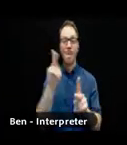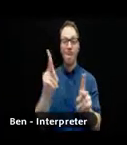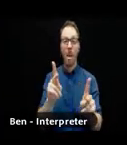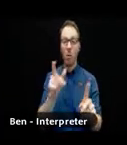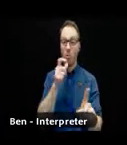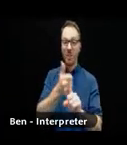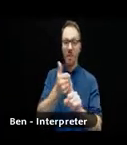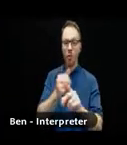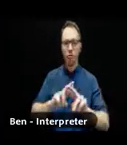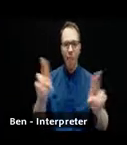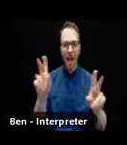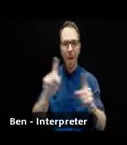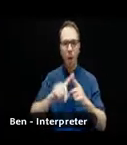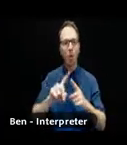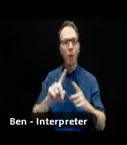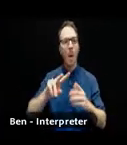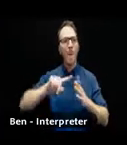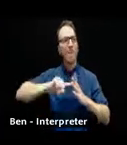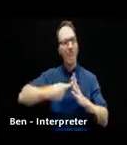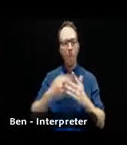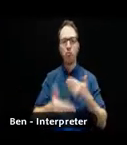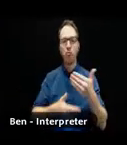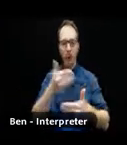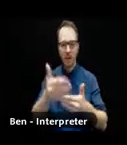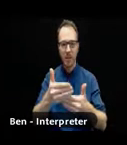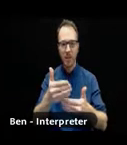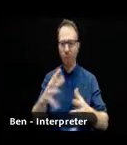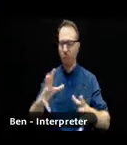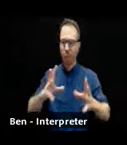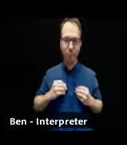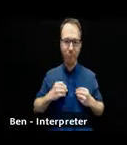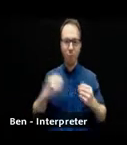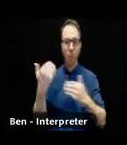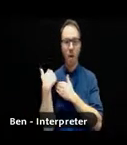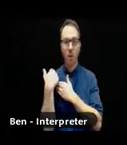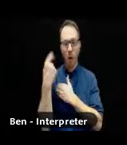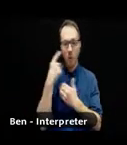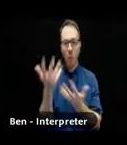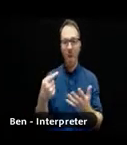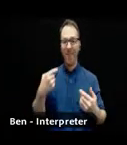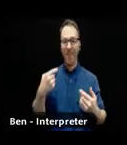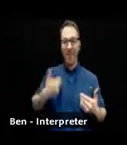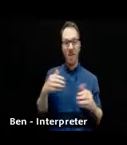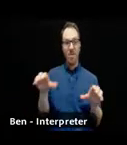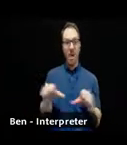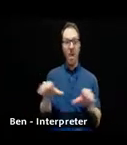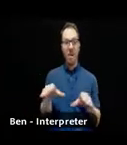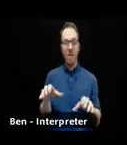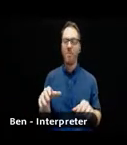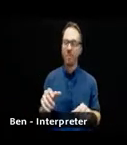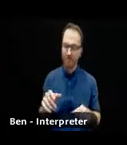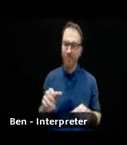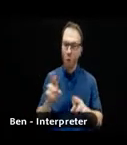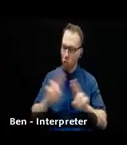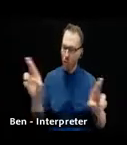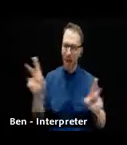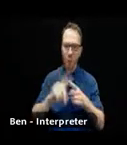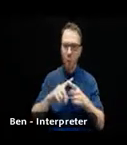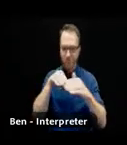ready to at least begin the process of taking responsibility for what they have done are ready to come